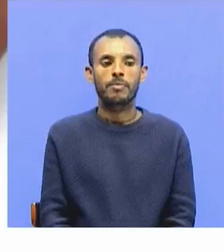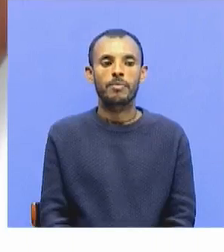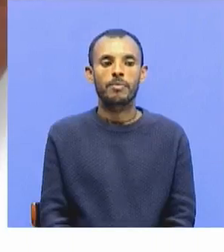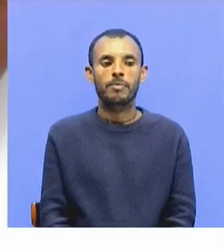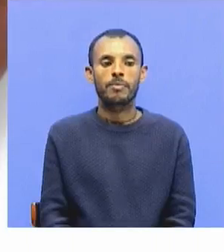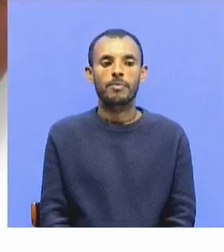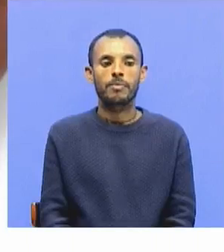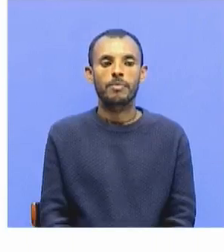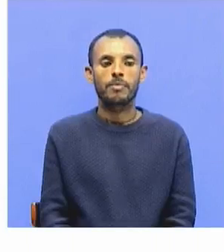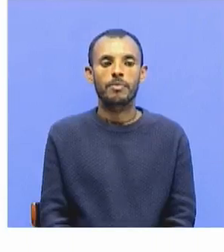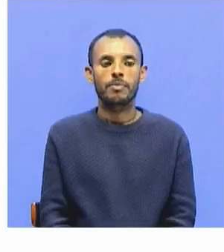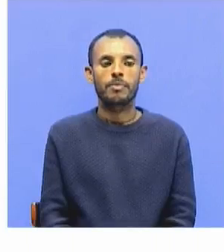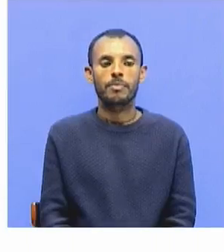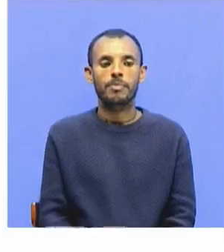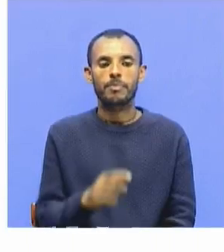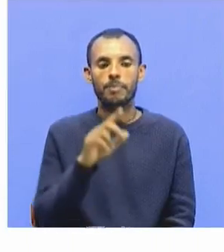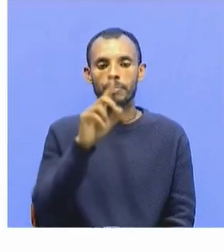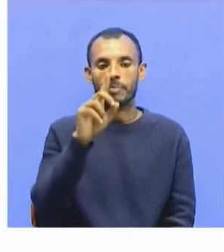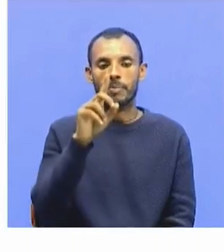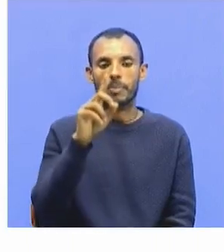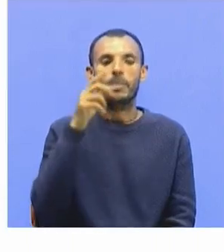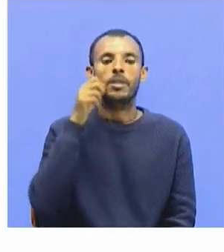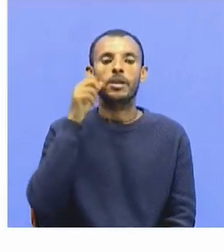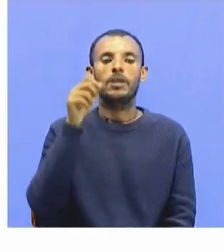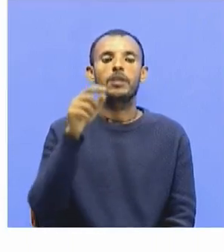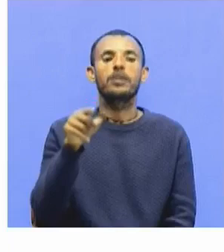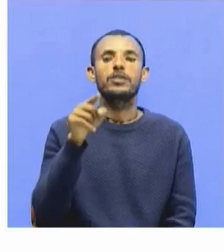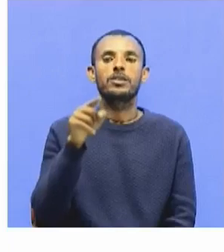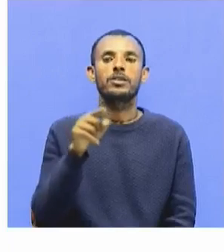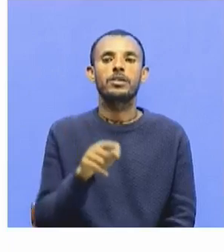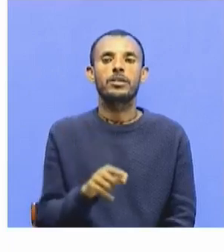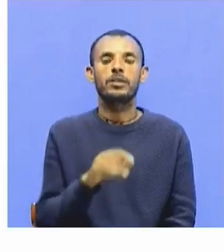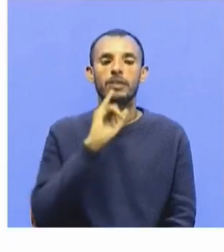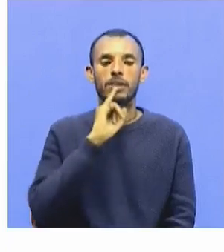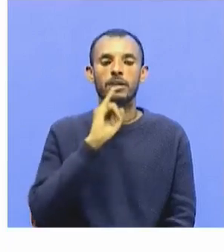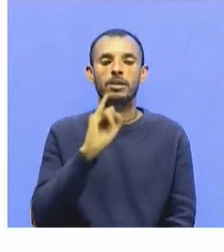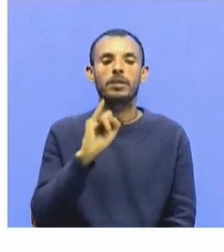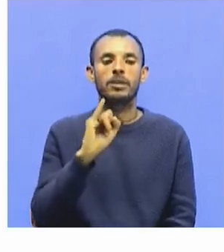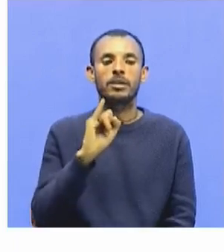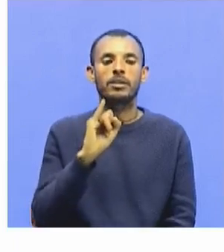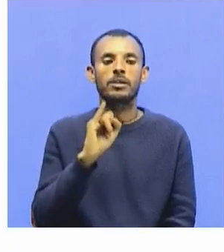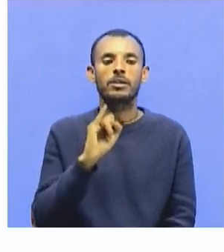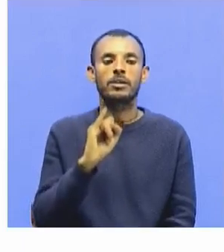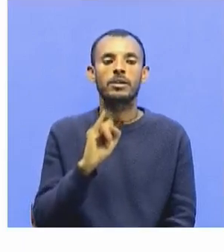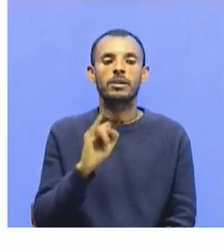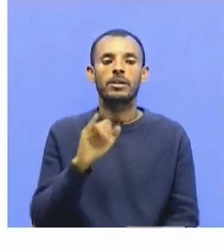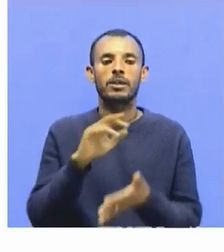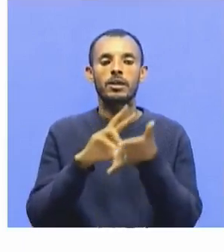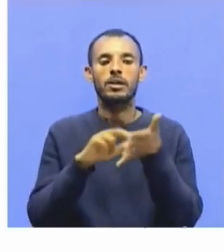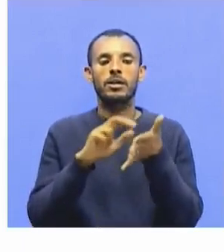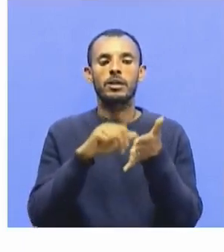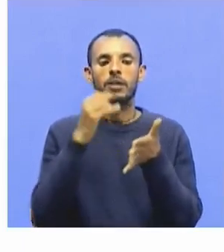Question number 1. She is reading